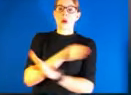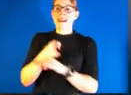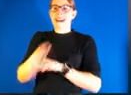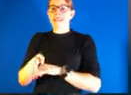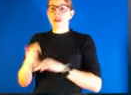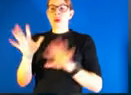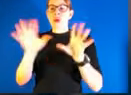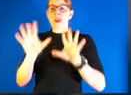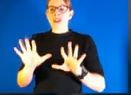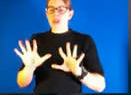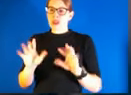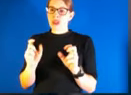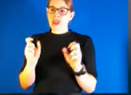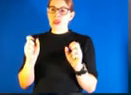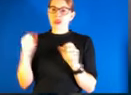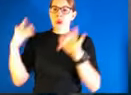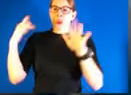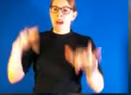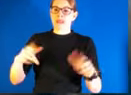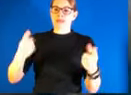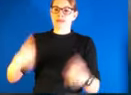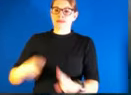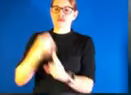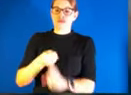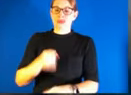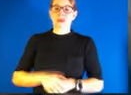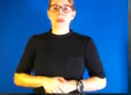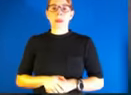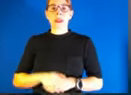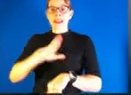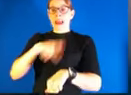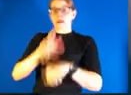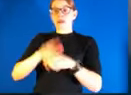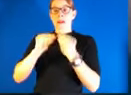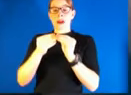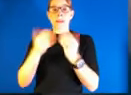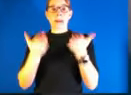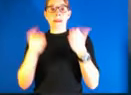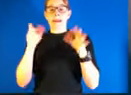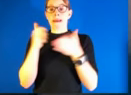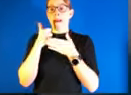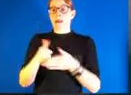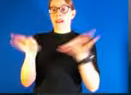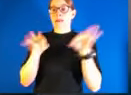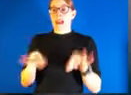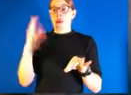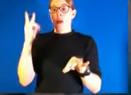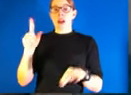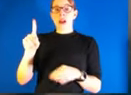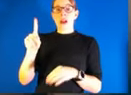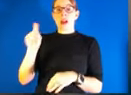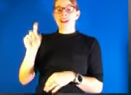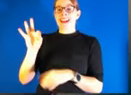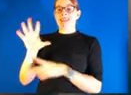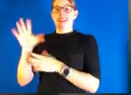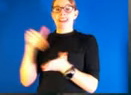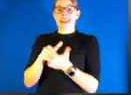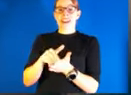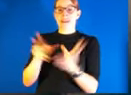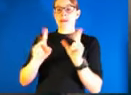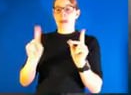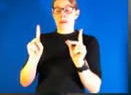So taking a look at these national numbers may help to explain why. Over 195,000 people are treated in the ER